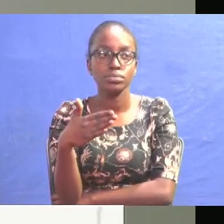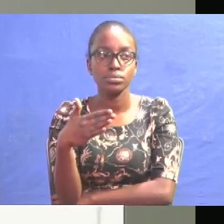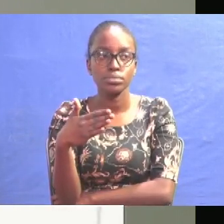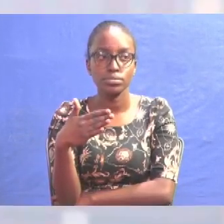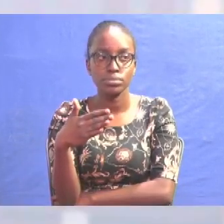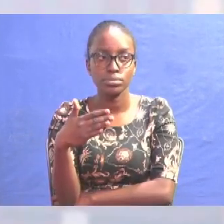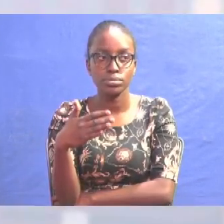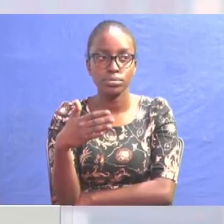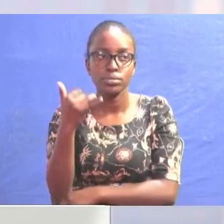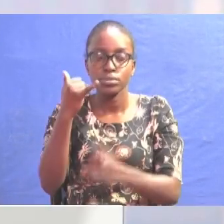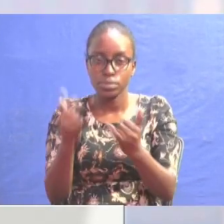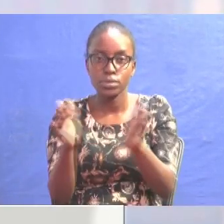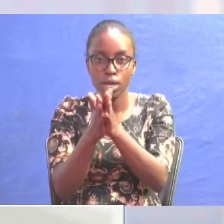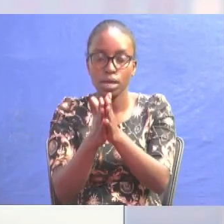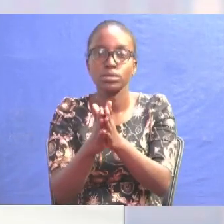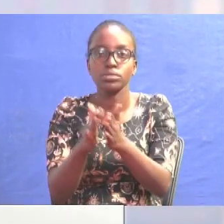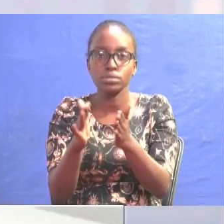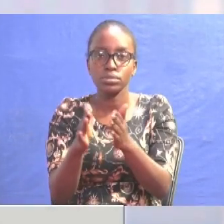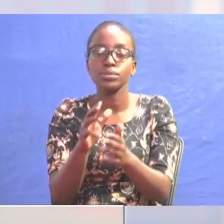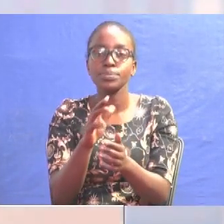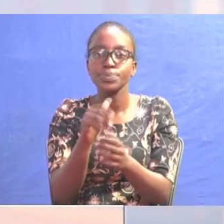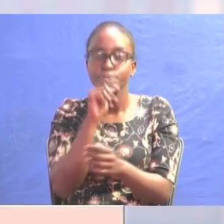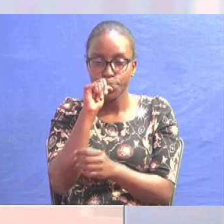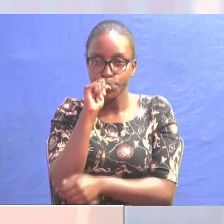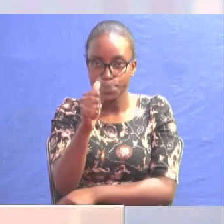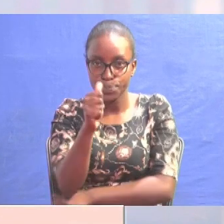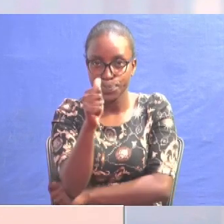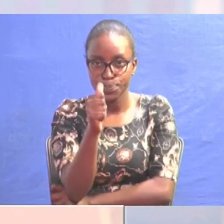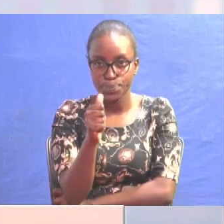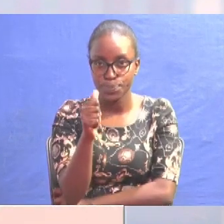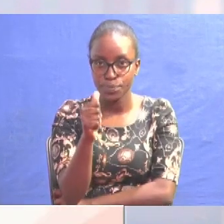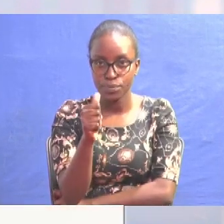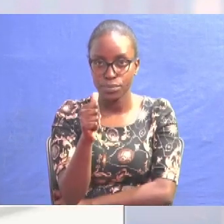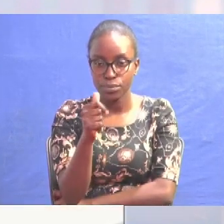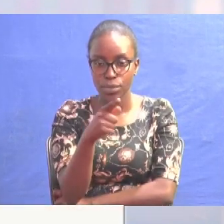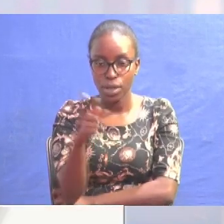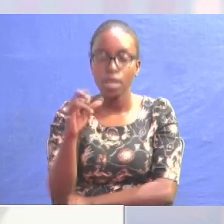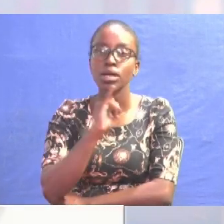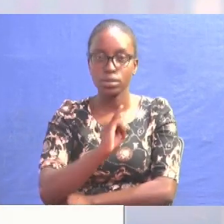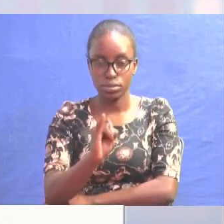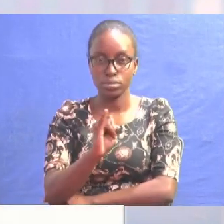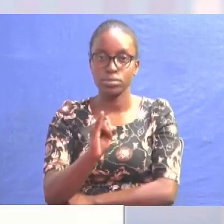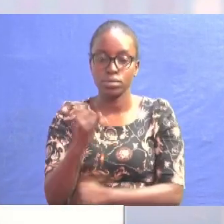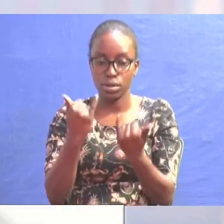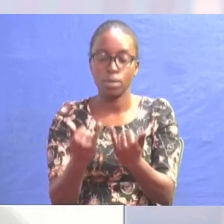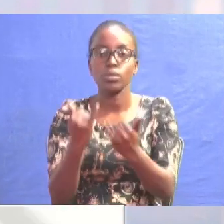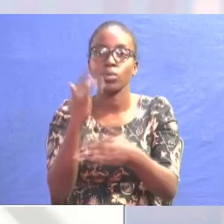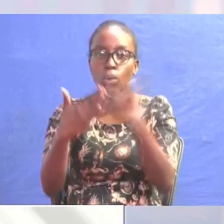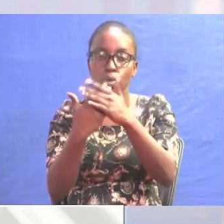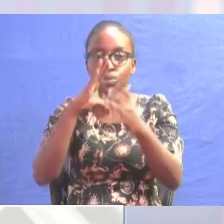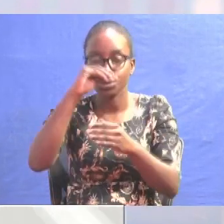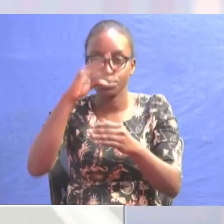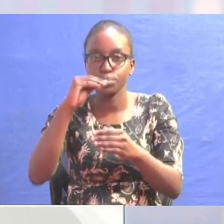okay, and sorry to cut you short. And there is now that as we speak about now